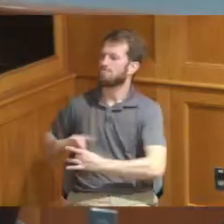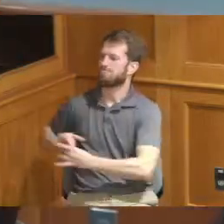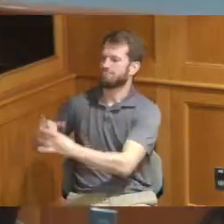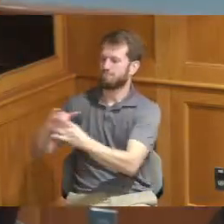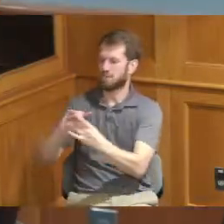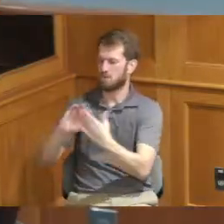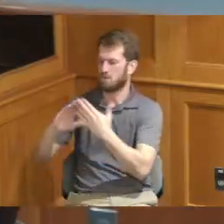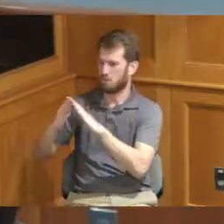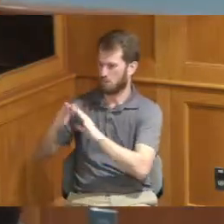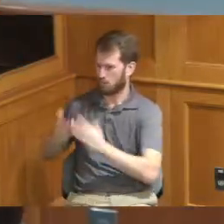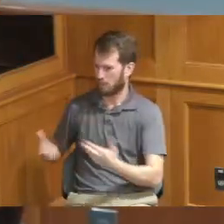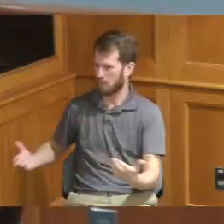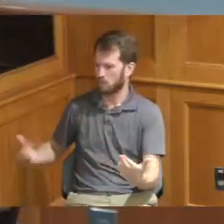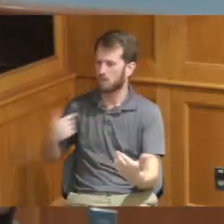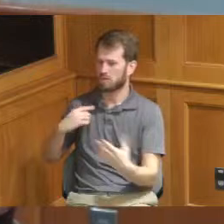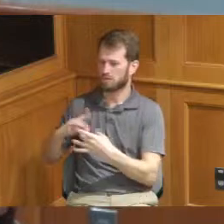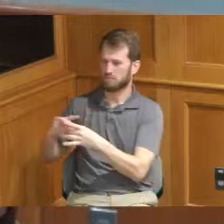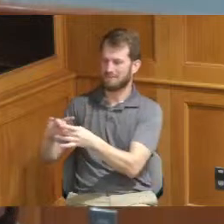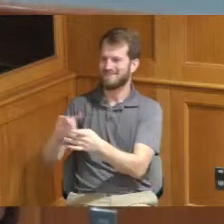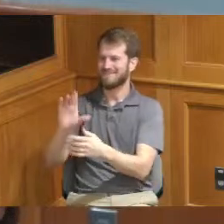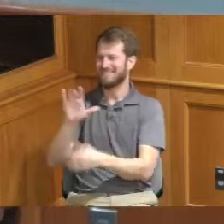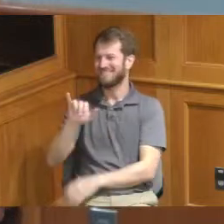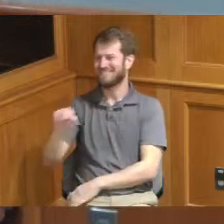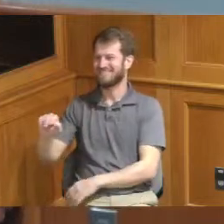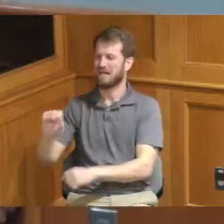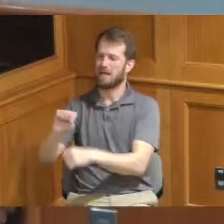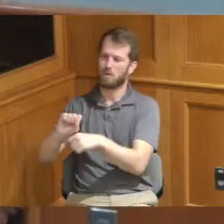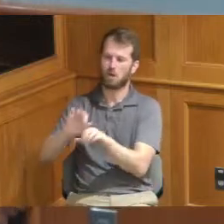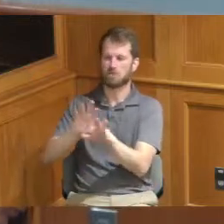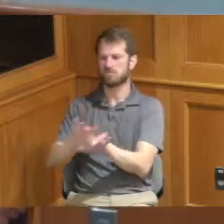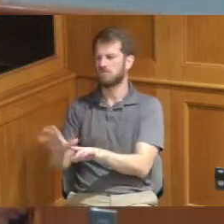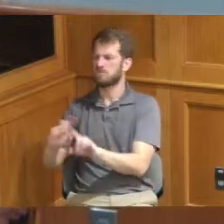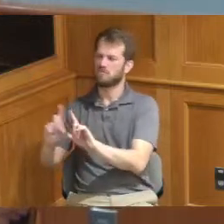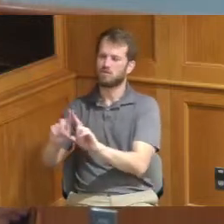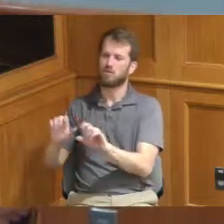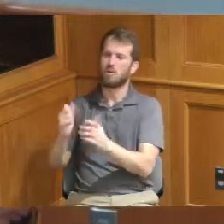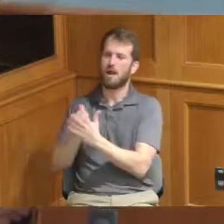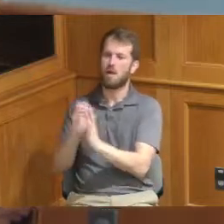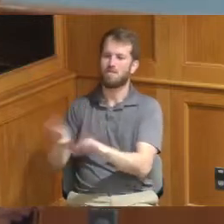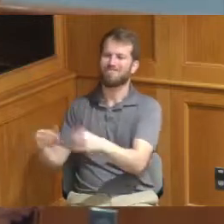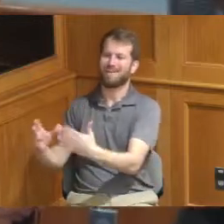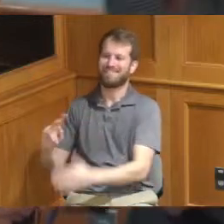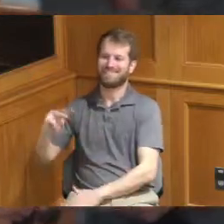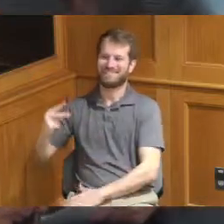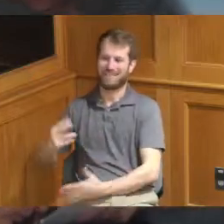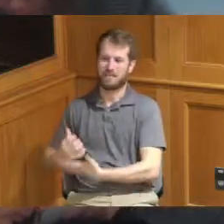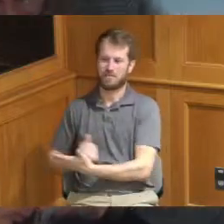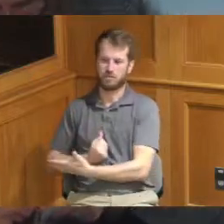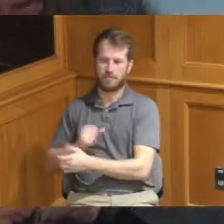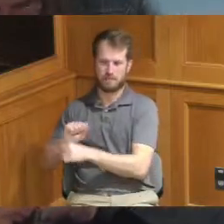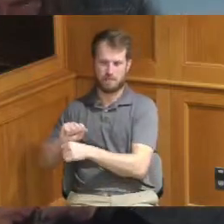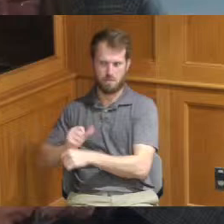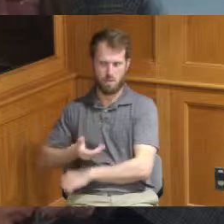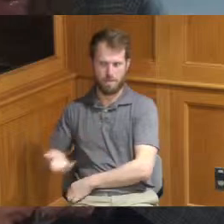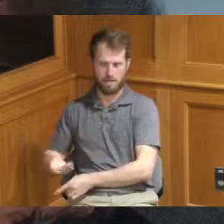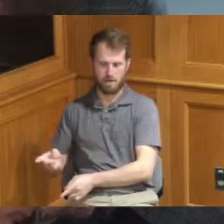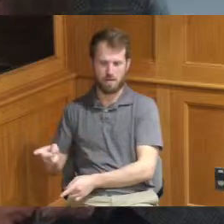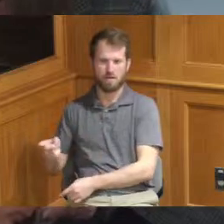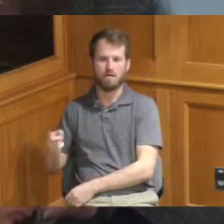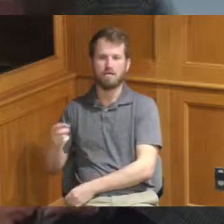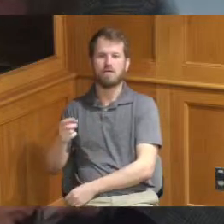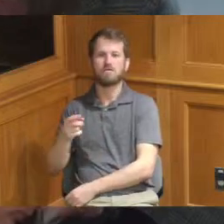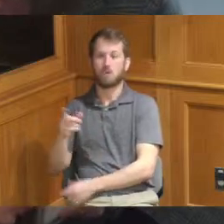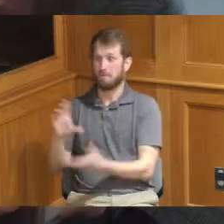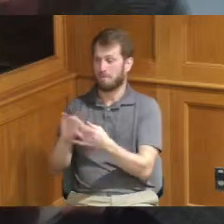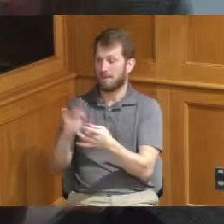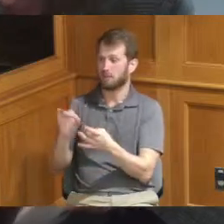community resources. So Cincinnati Works, different places that can help find them second chance employment. But I heard you mention the animal shelter earlier.